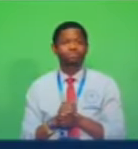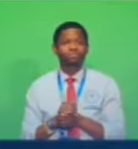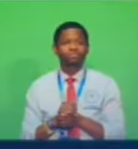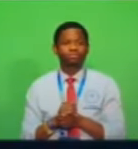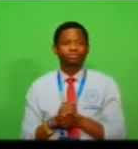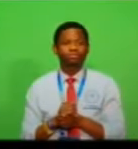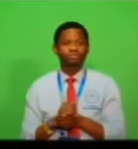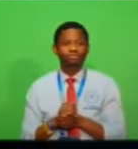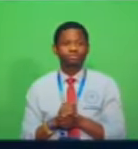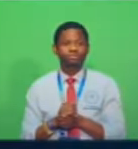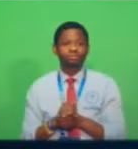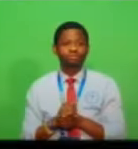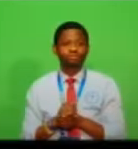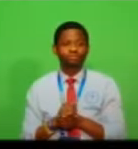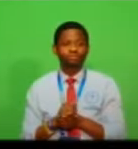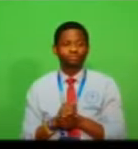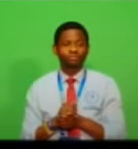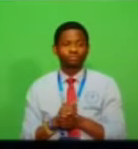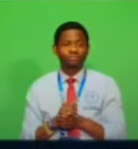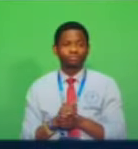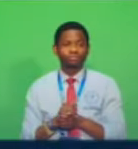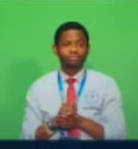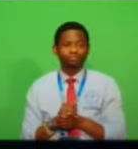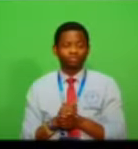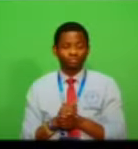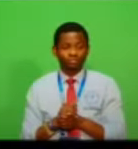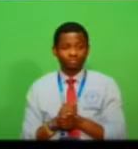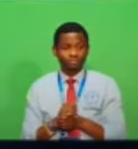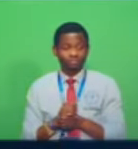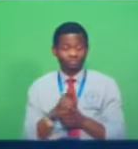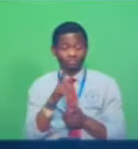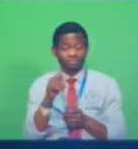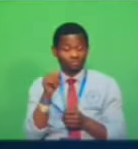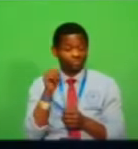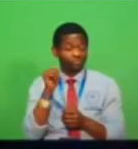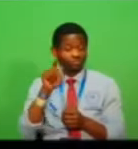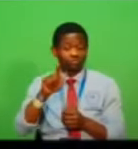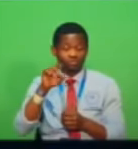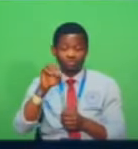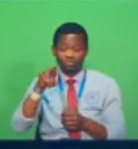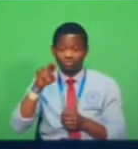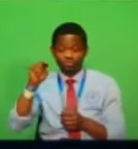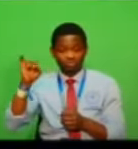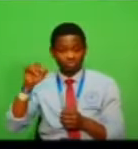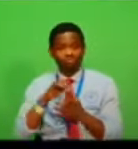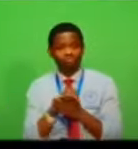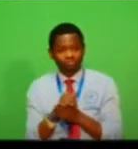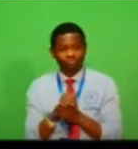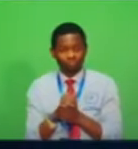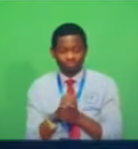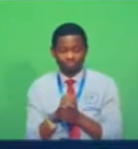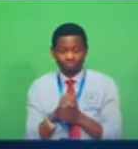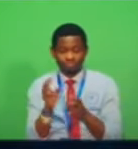Lorraine, she's a woman of power. She's so humble, but so powerful. She even